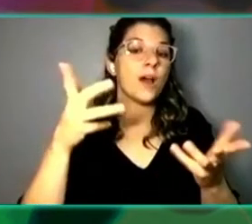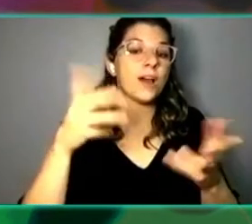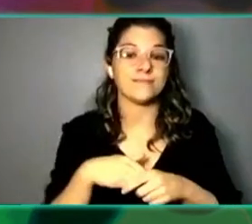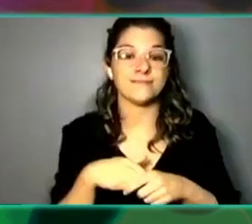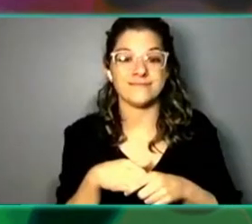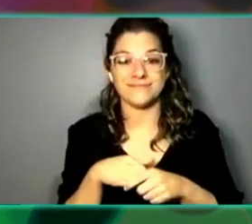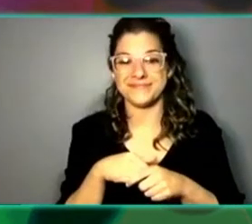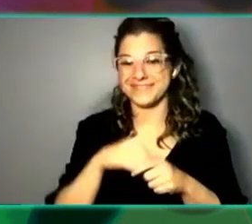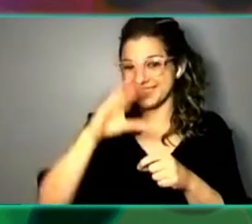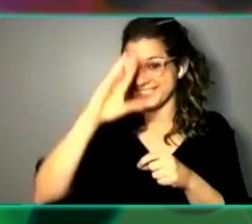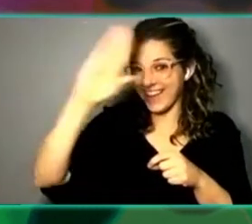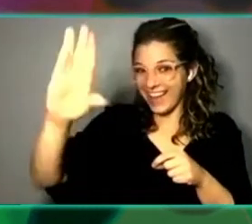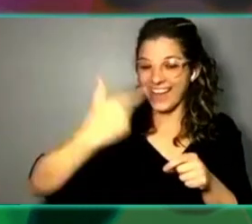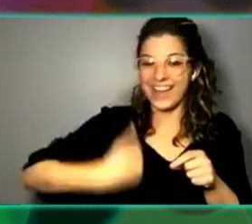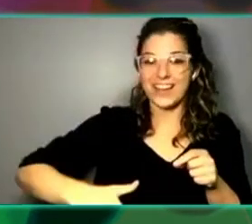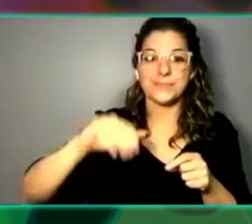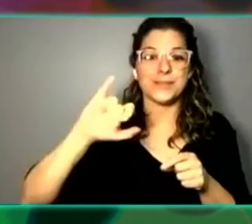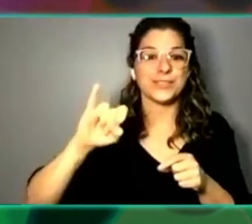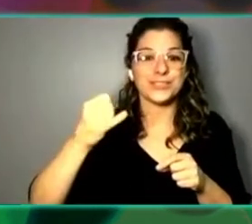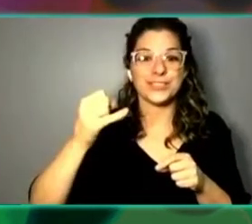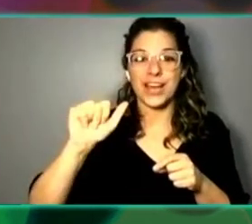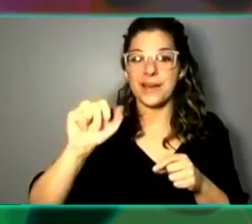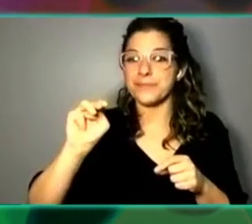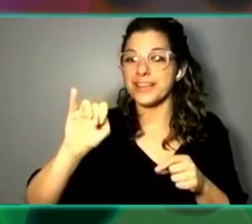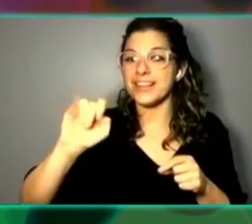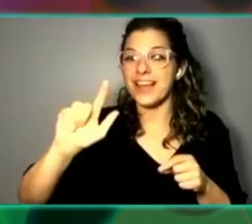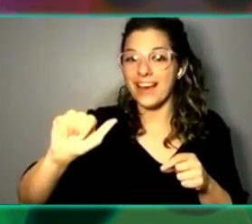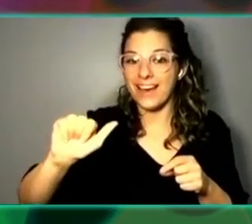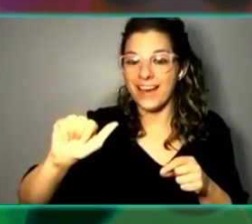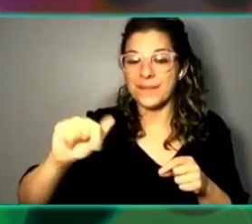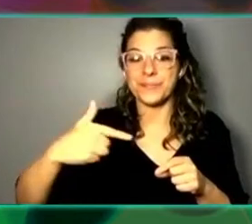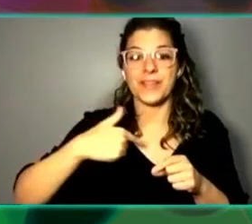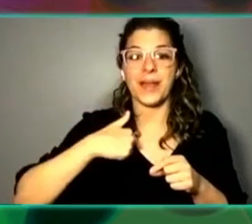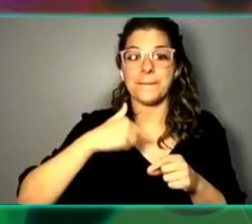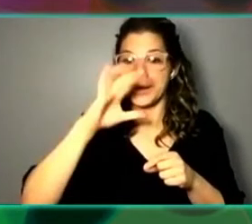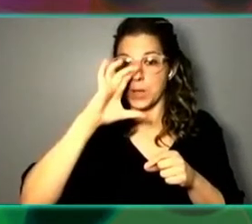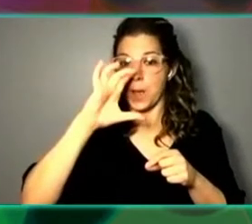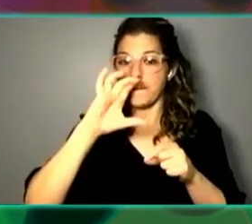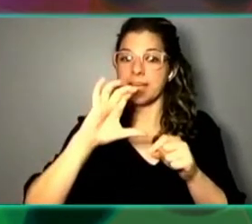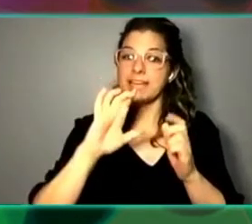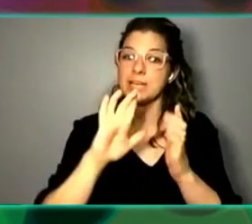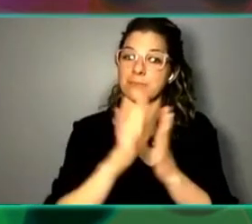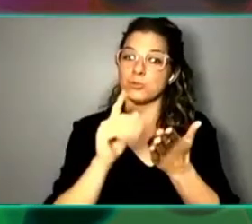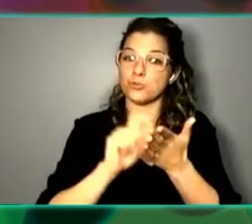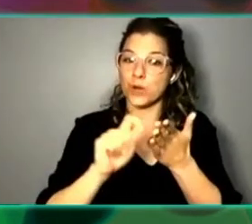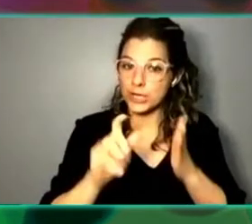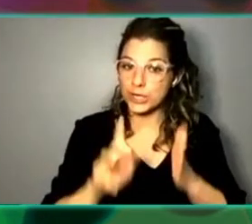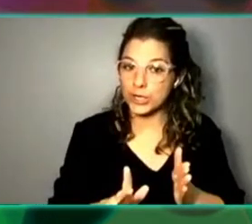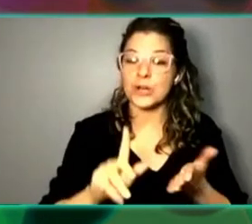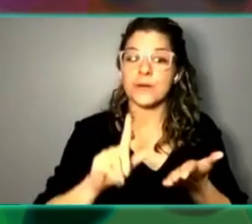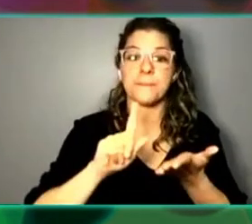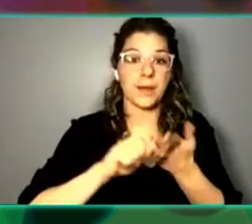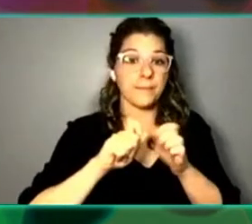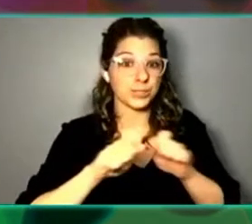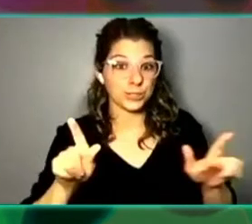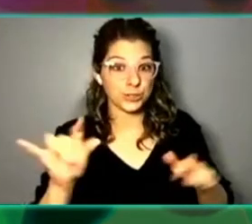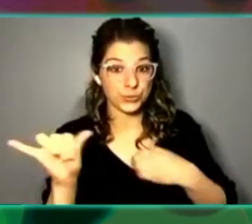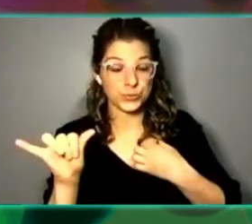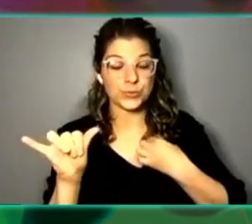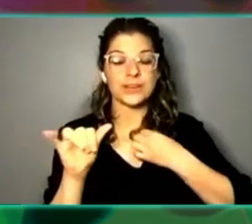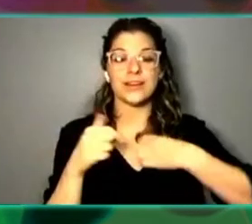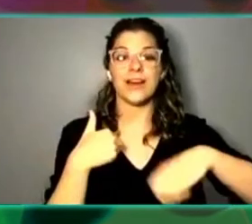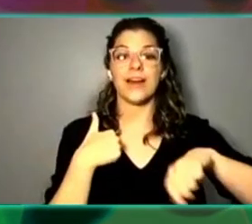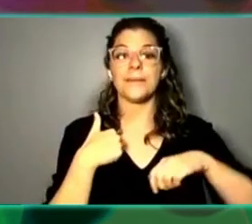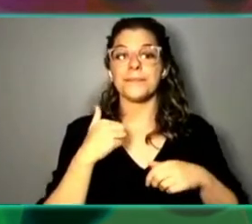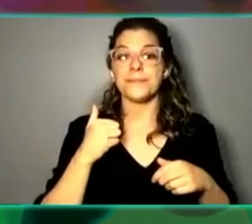hi, so I'm Jamila Rowser. I'm a comic book writer and publisher. I am most